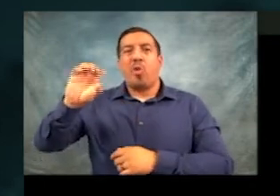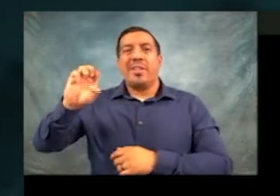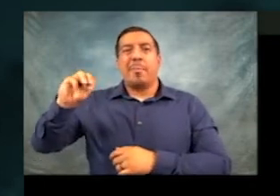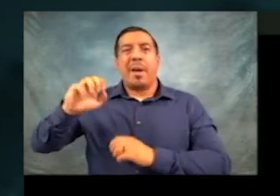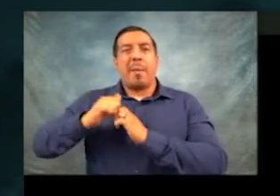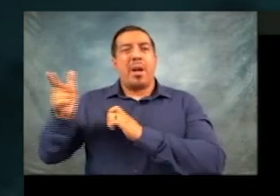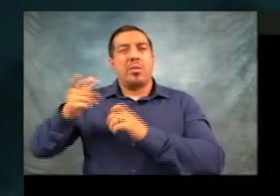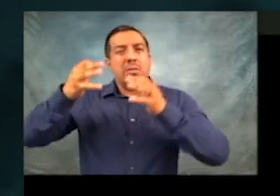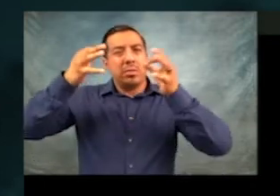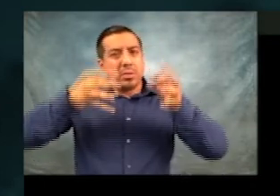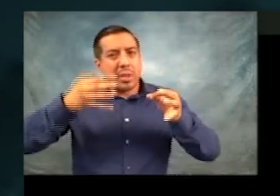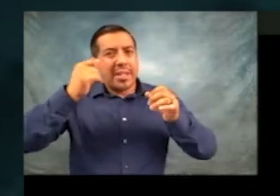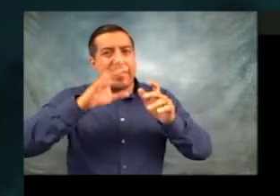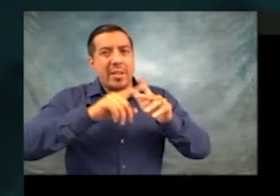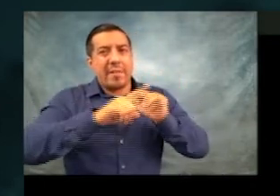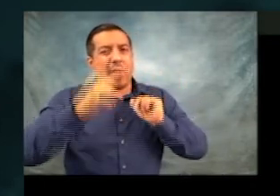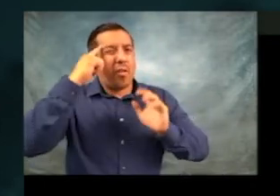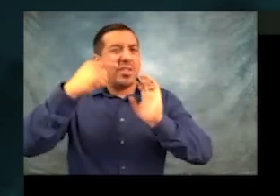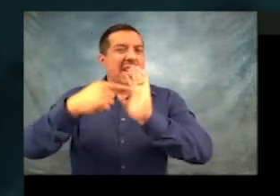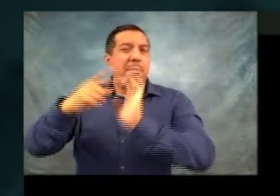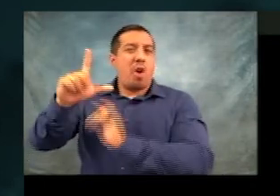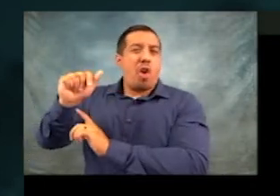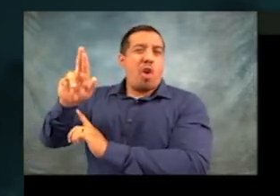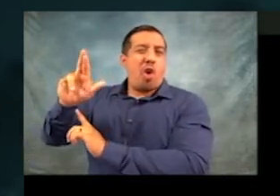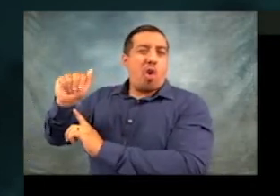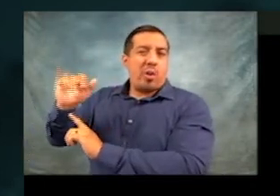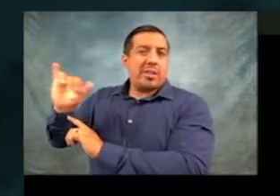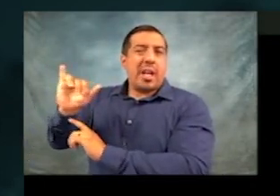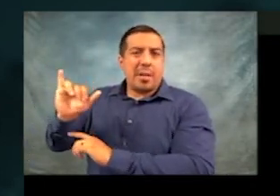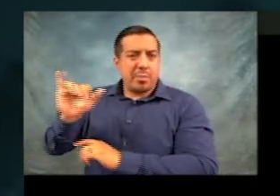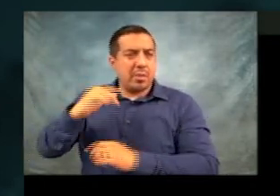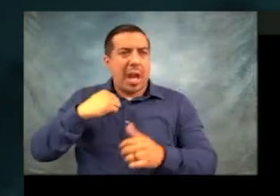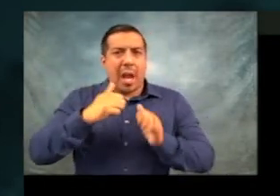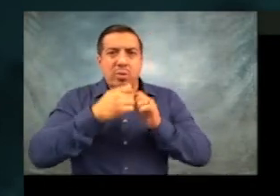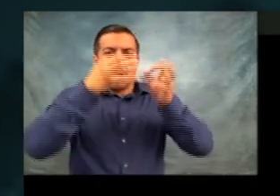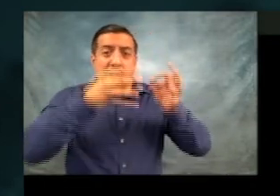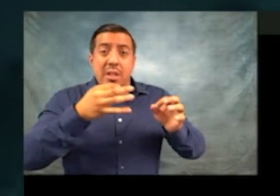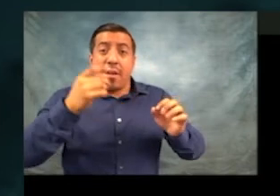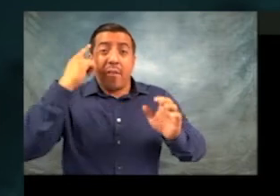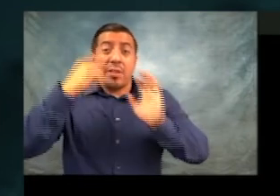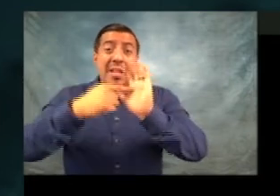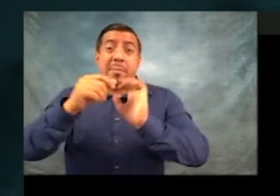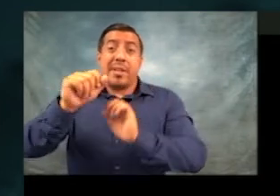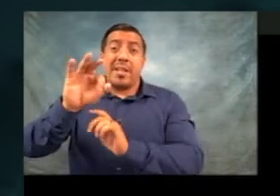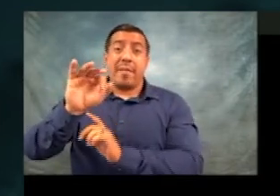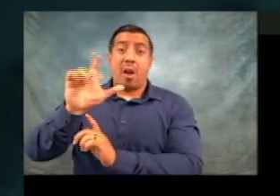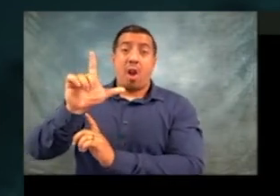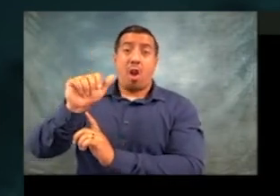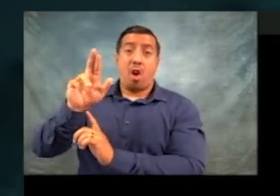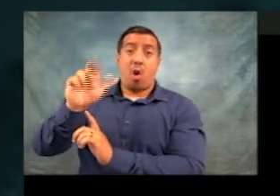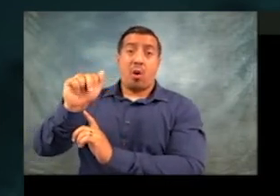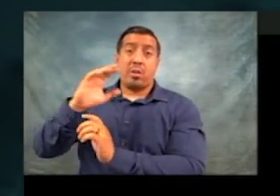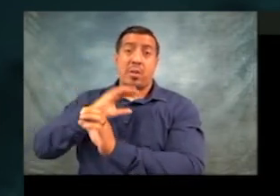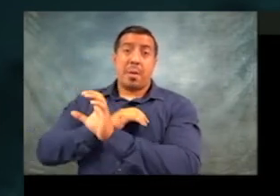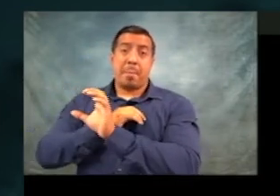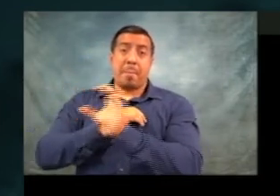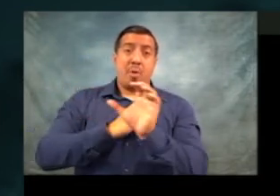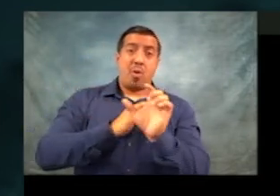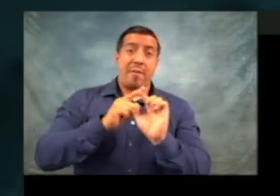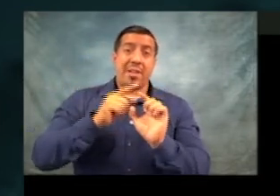like Laura. And basically what this is showing you is if Laura would have moved closer to Houston,